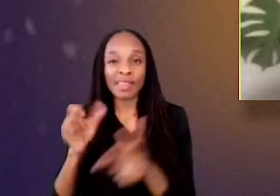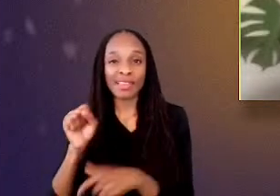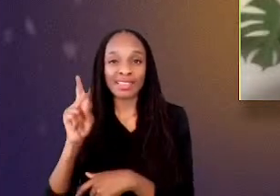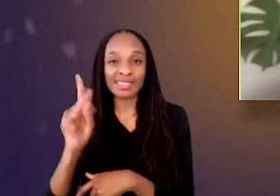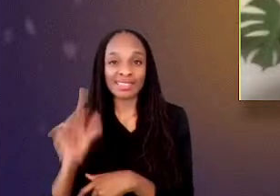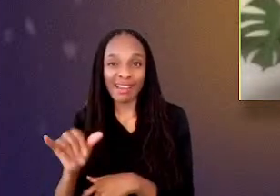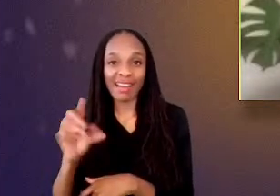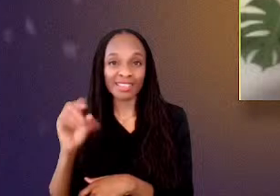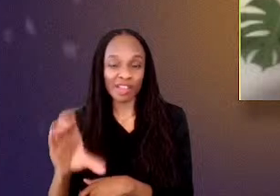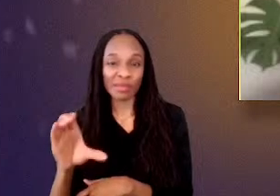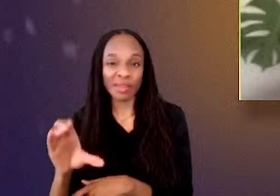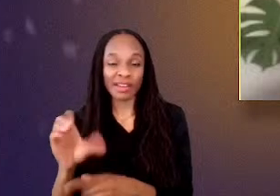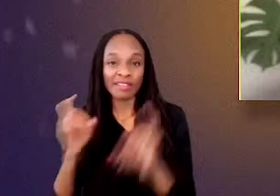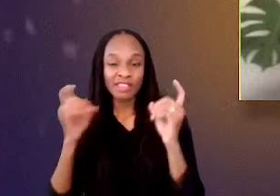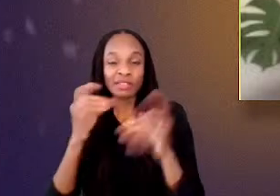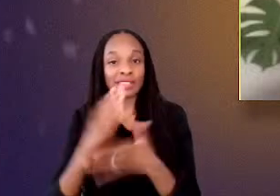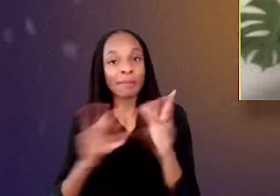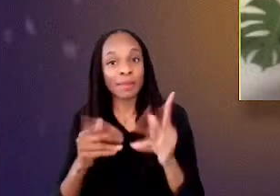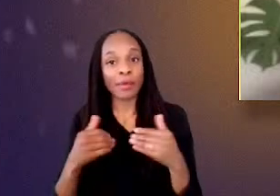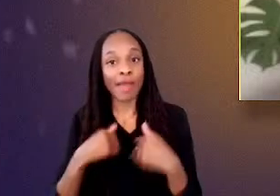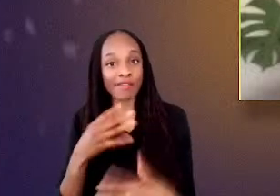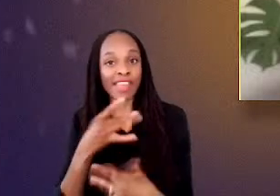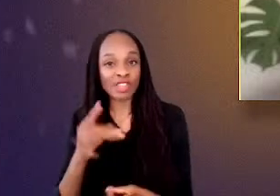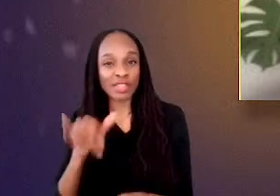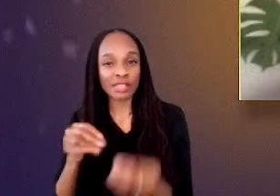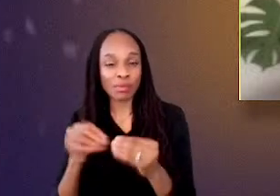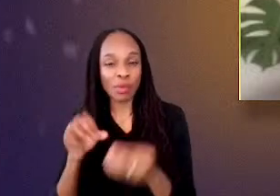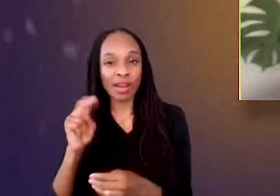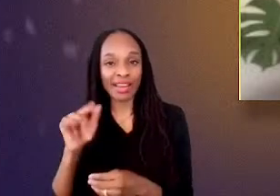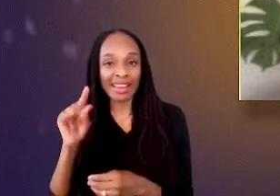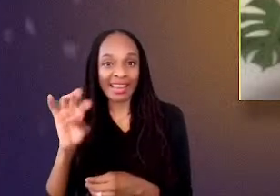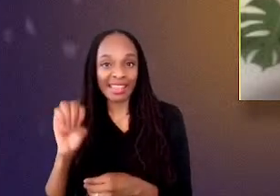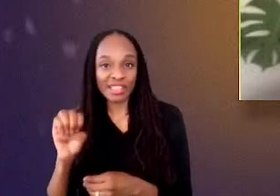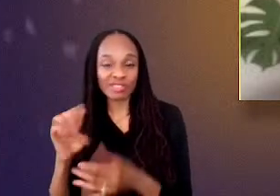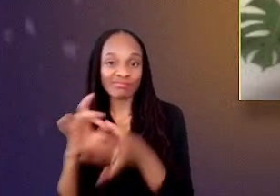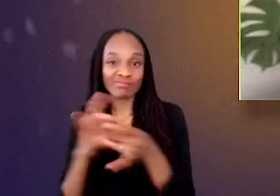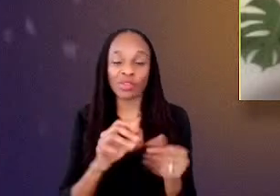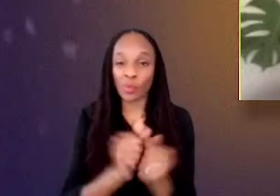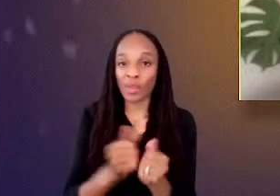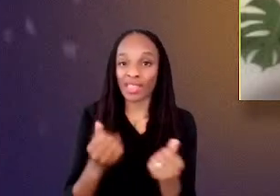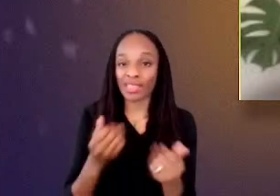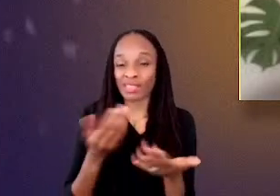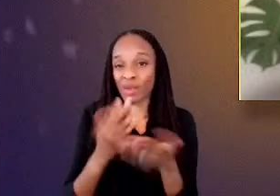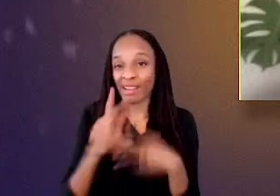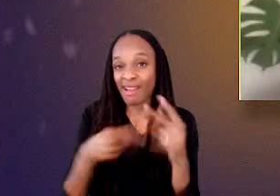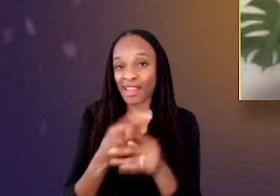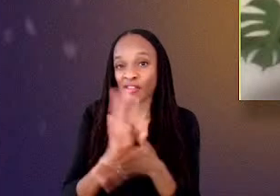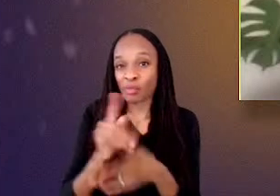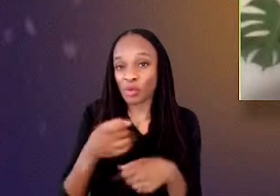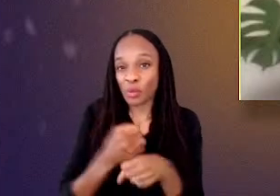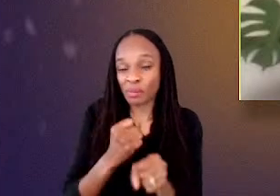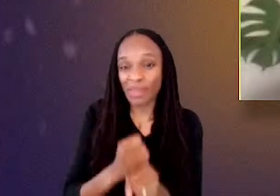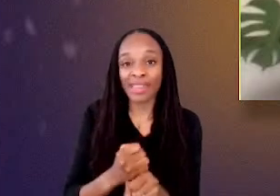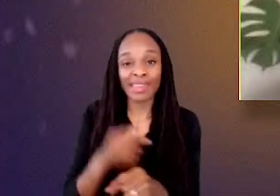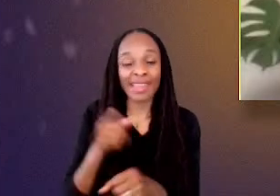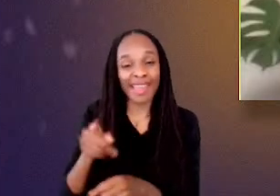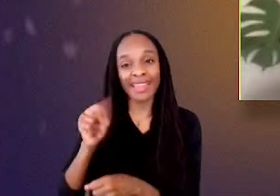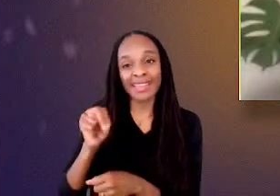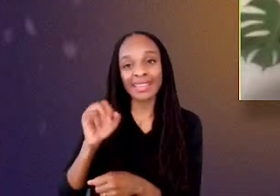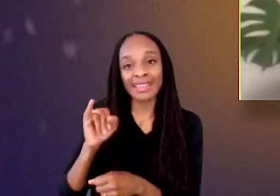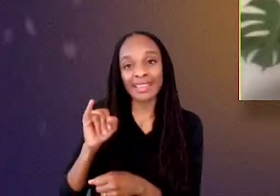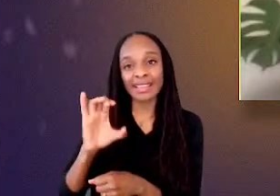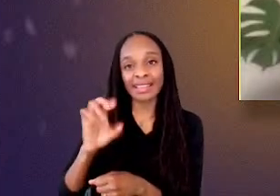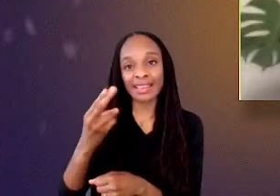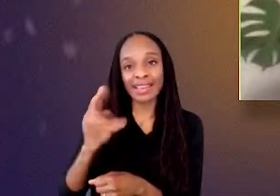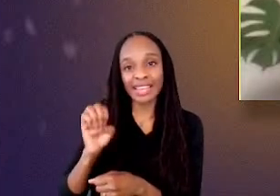have their niche interests and those interests might be more aligned to the film you're making at more niche festivals. So I think thinking a little broader